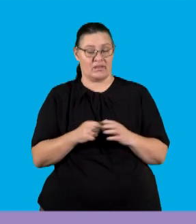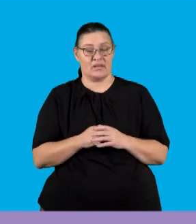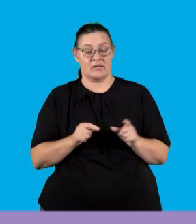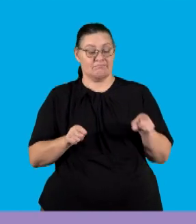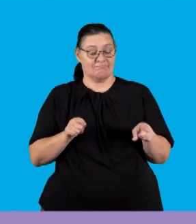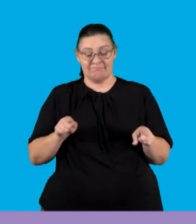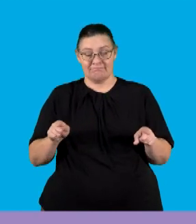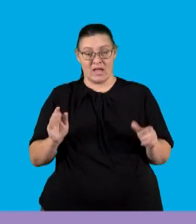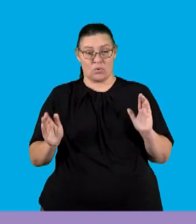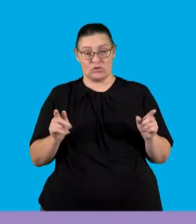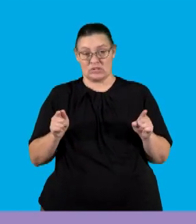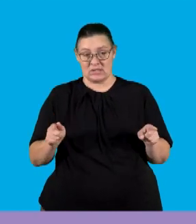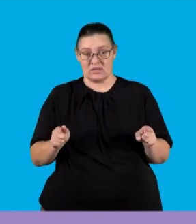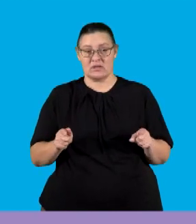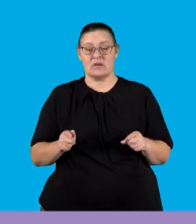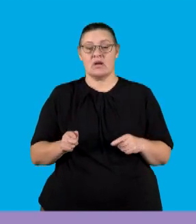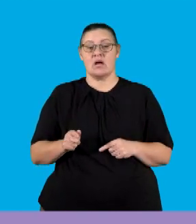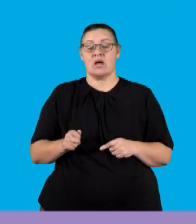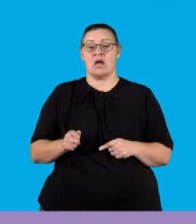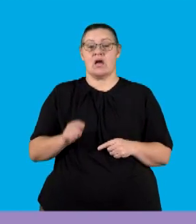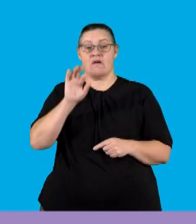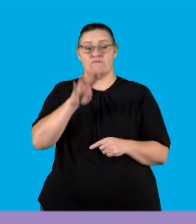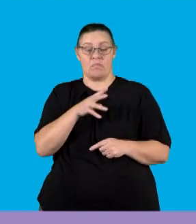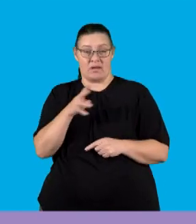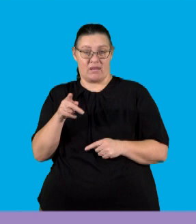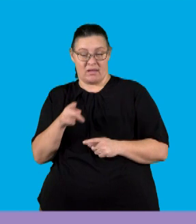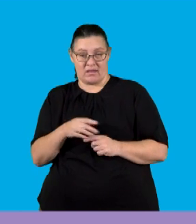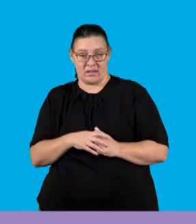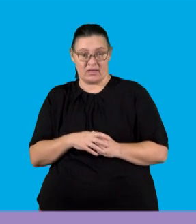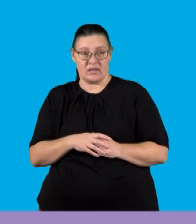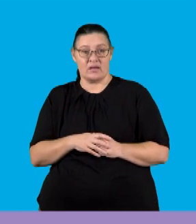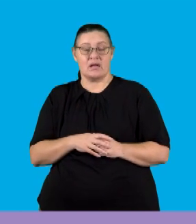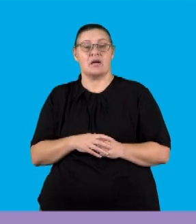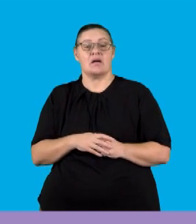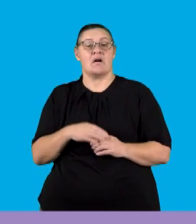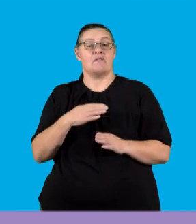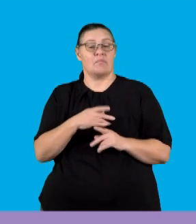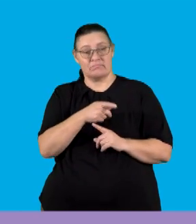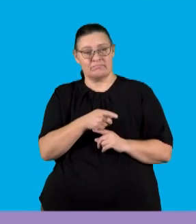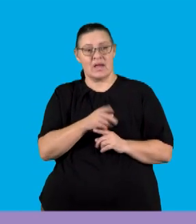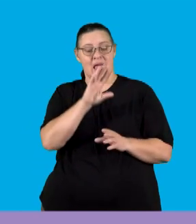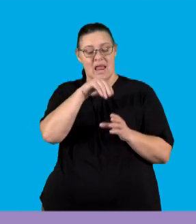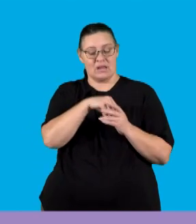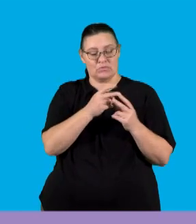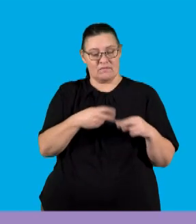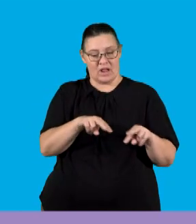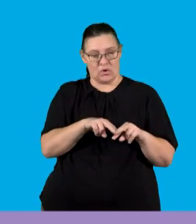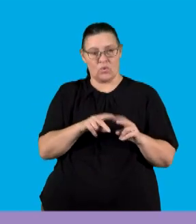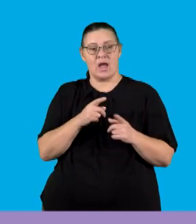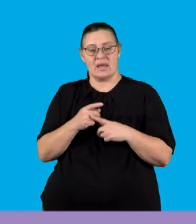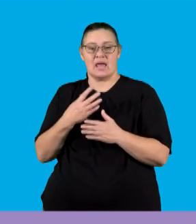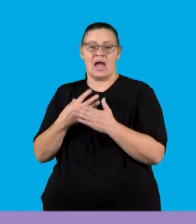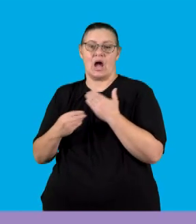lesson, we looked at equation, a formula, the input values,